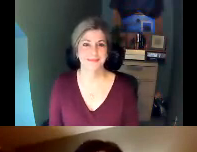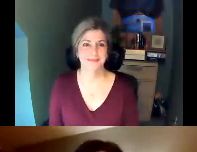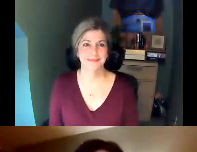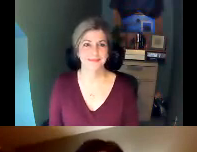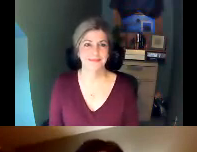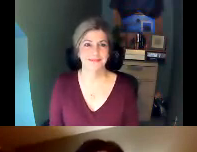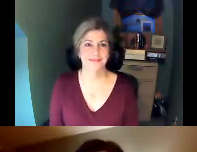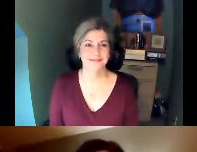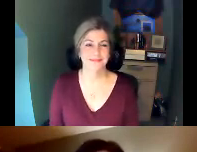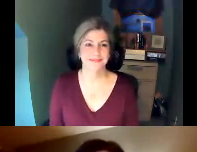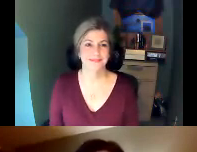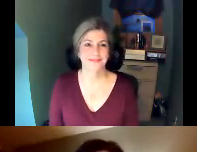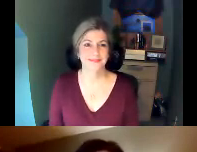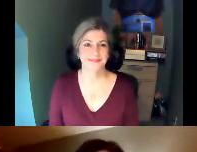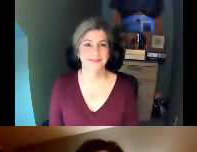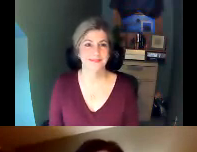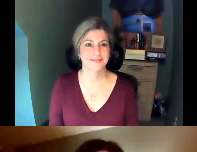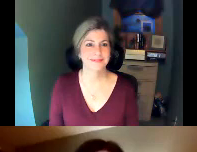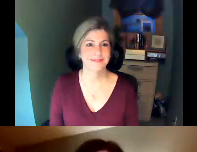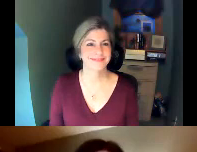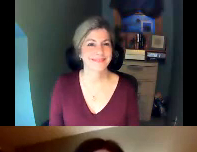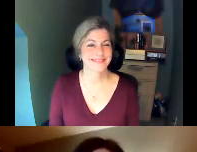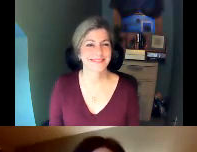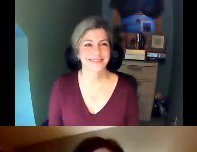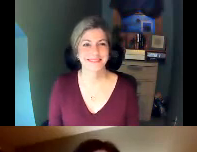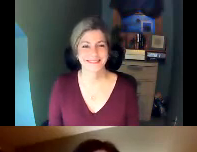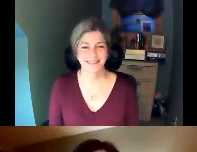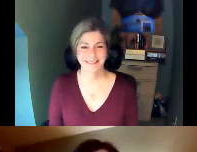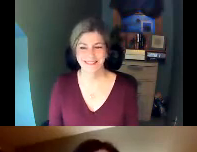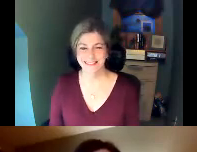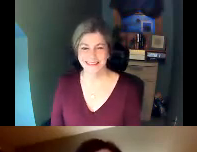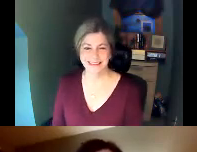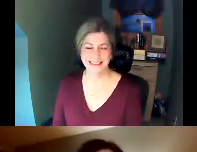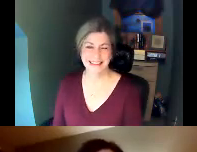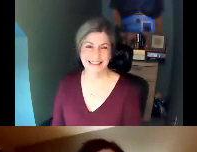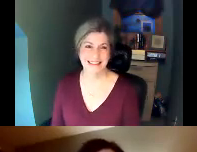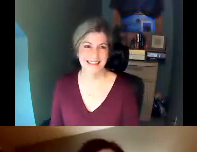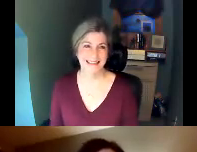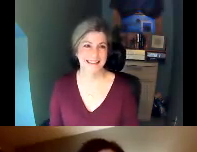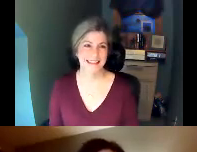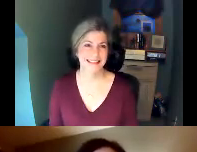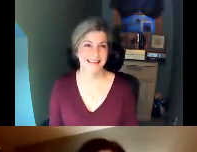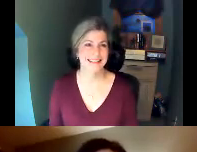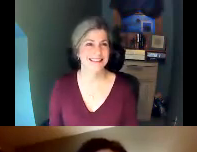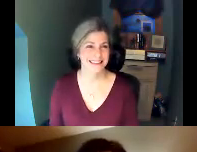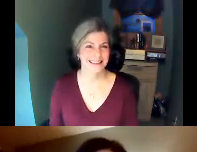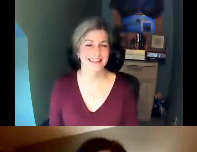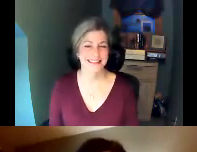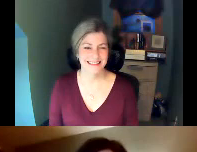important things. So I feel like you can do this presentation for me. I love it. You've learned a lot.